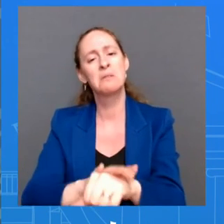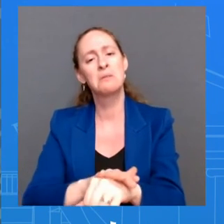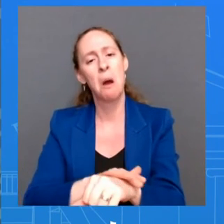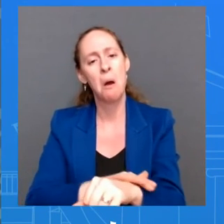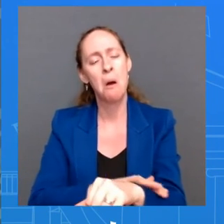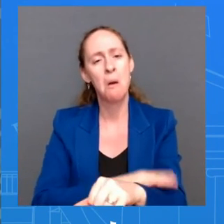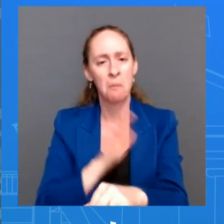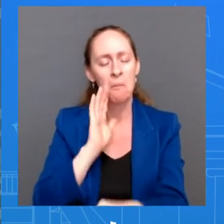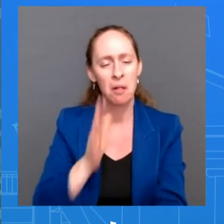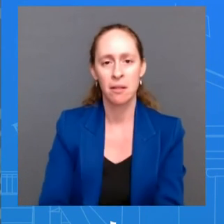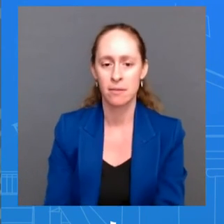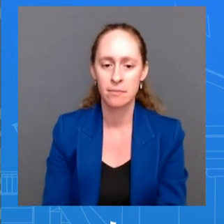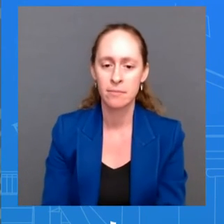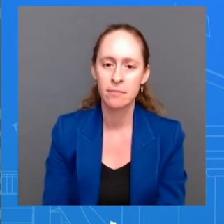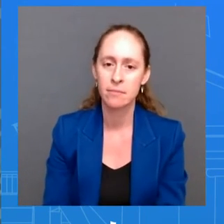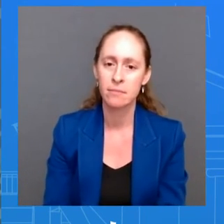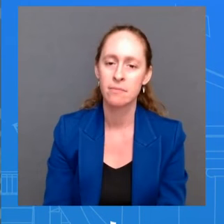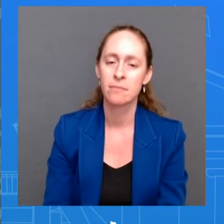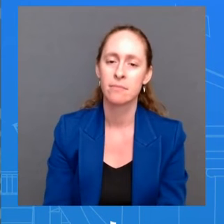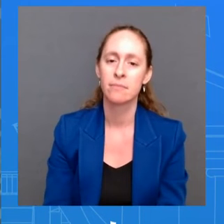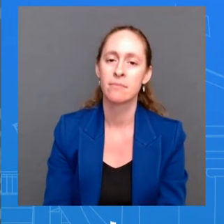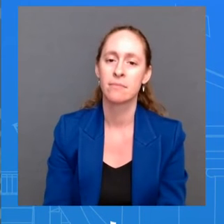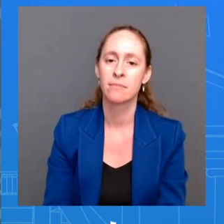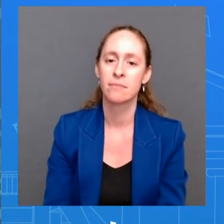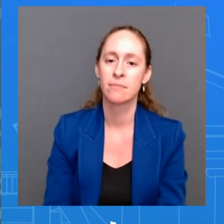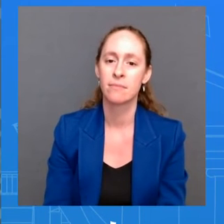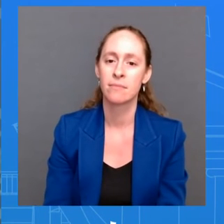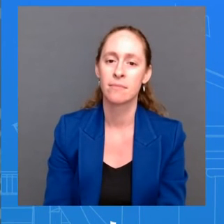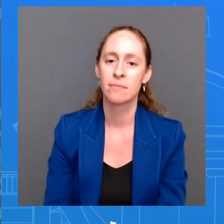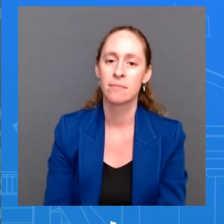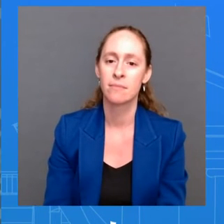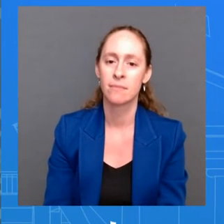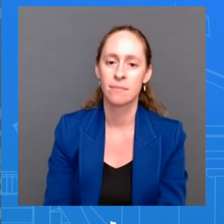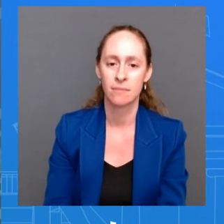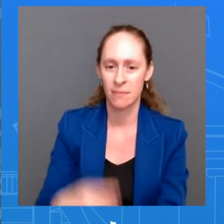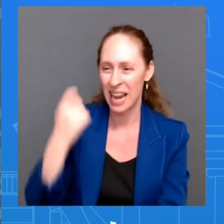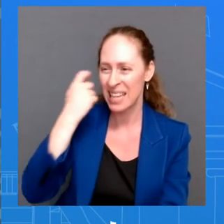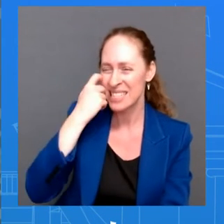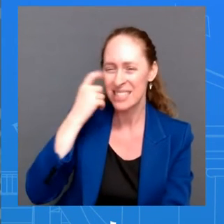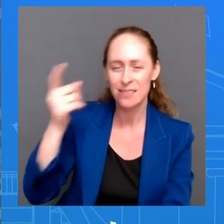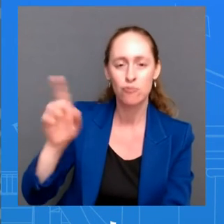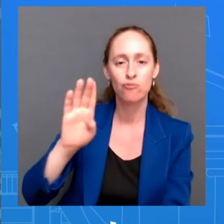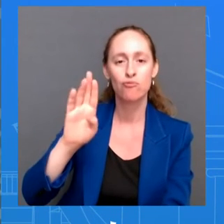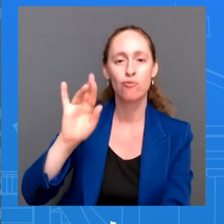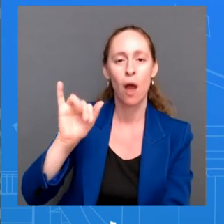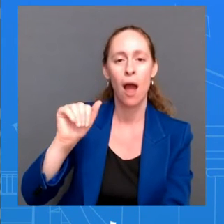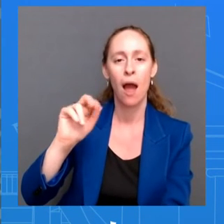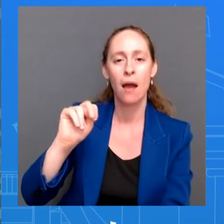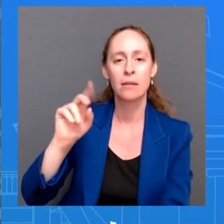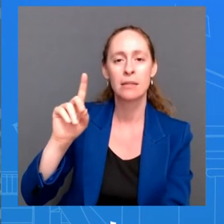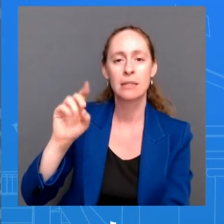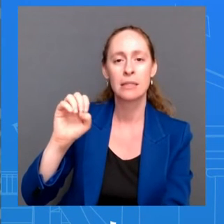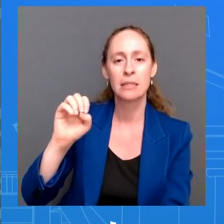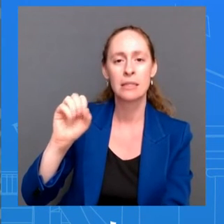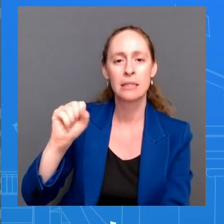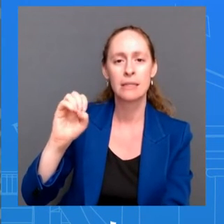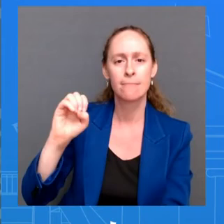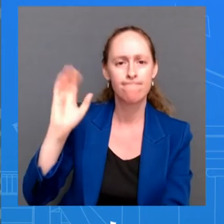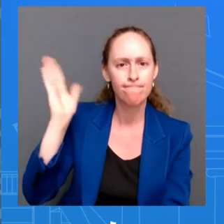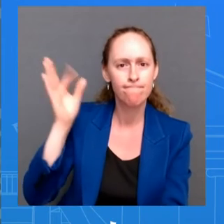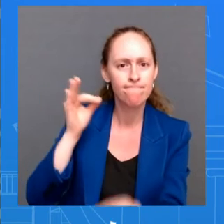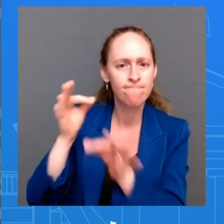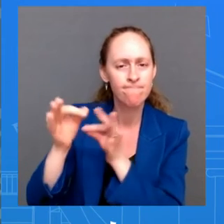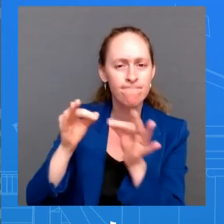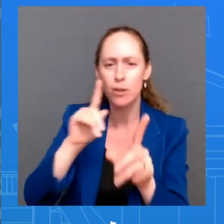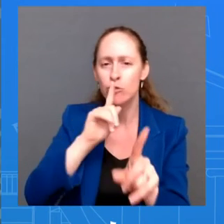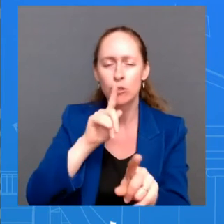The strong labor market, the resilience of the resiliency of business, resiliency of the consumer purchase matters in